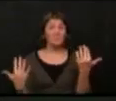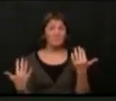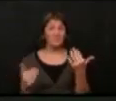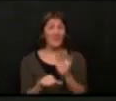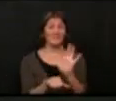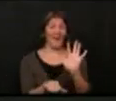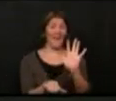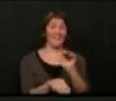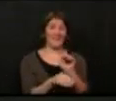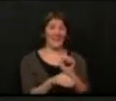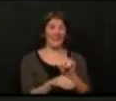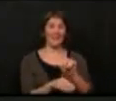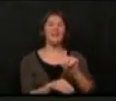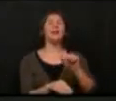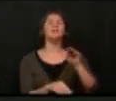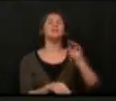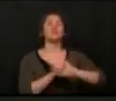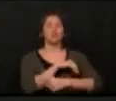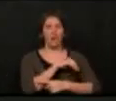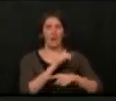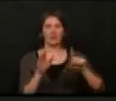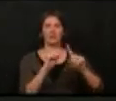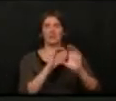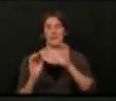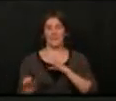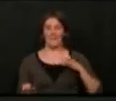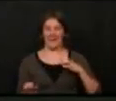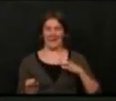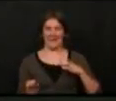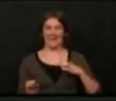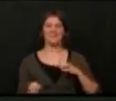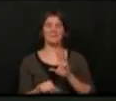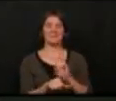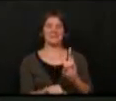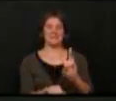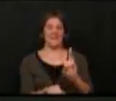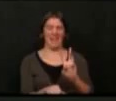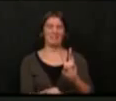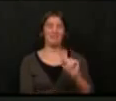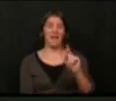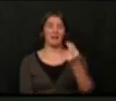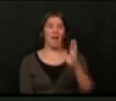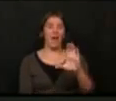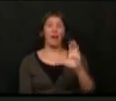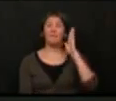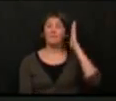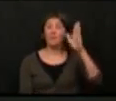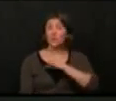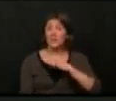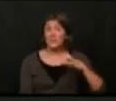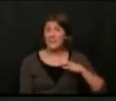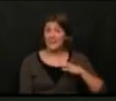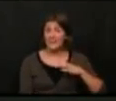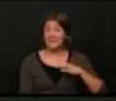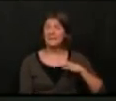5 p.m., Page to Throw Committee, Select Board Meeting Room, 6 p.m., Ad Hoc Futures Committee, Hannah Cosman